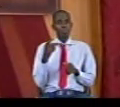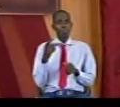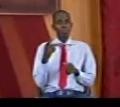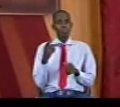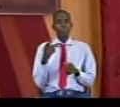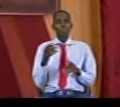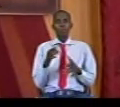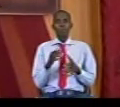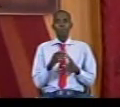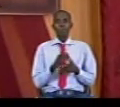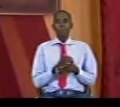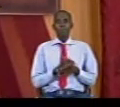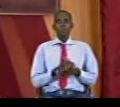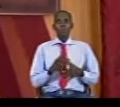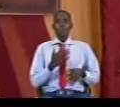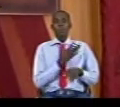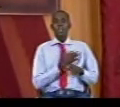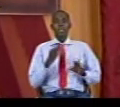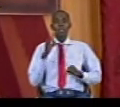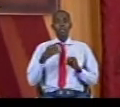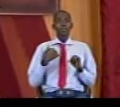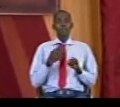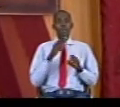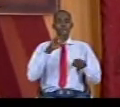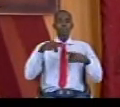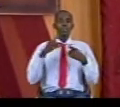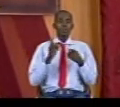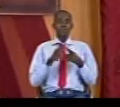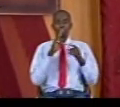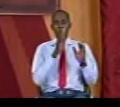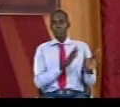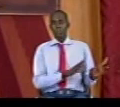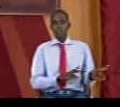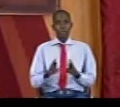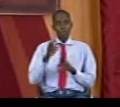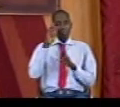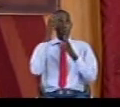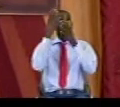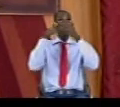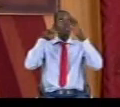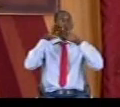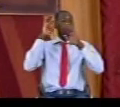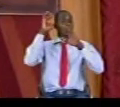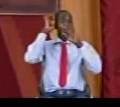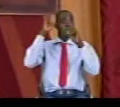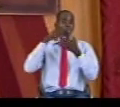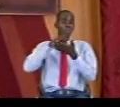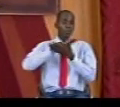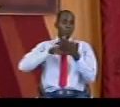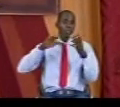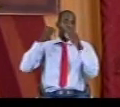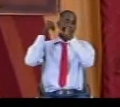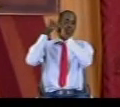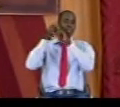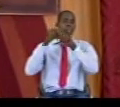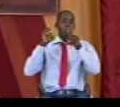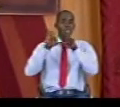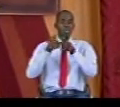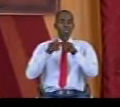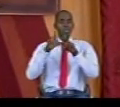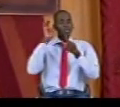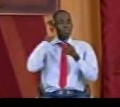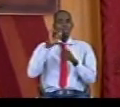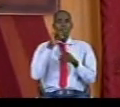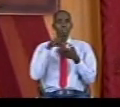God and we're going to get ready for heaven, he purified himself even as he is pure, as Christ is